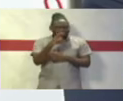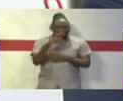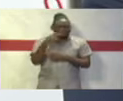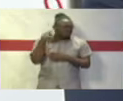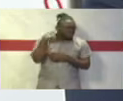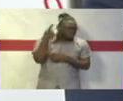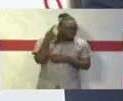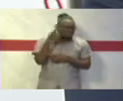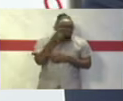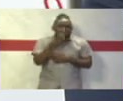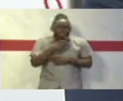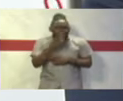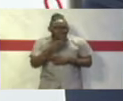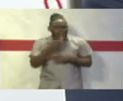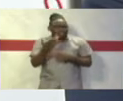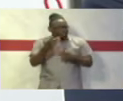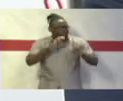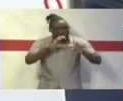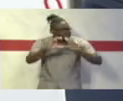engage